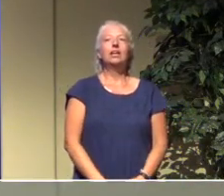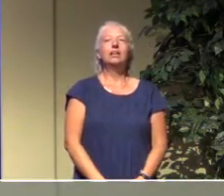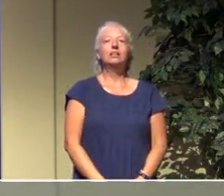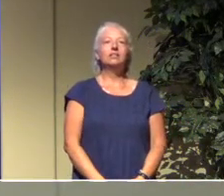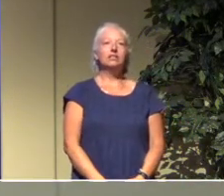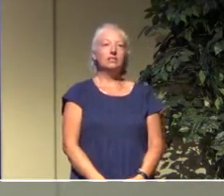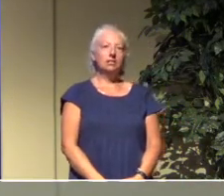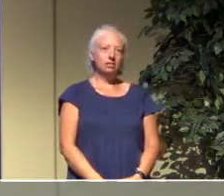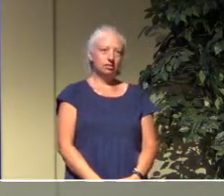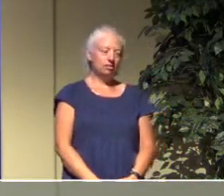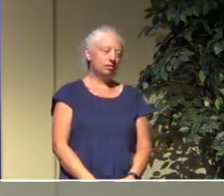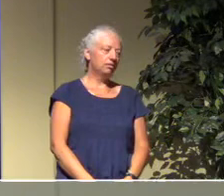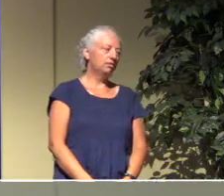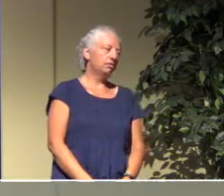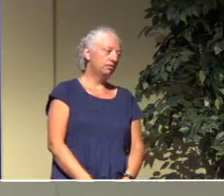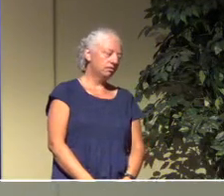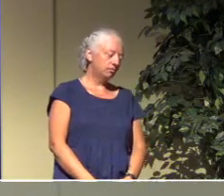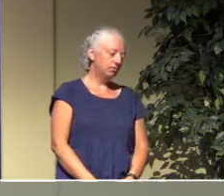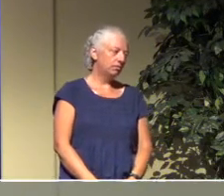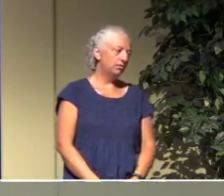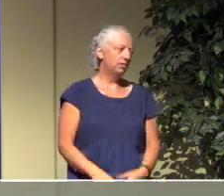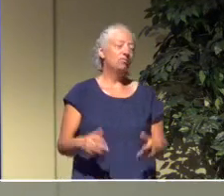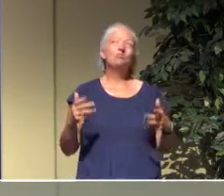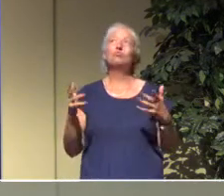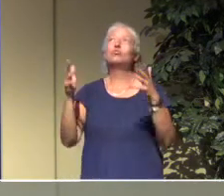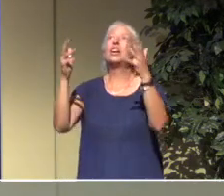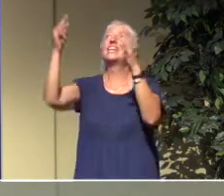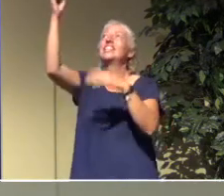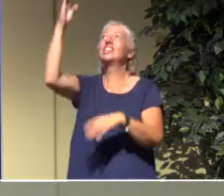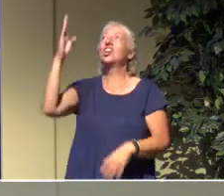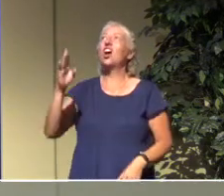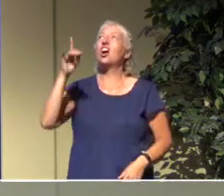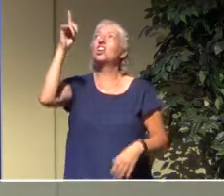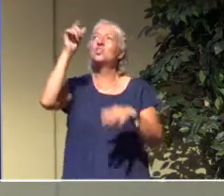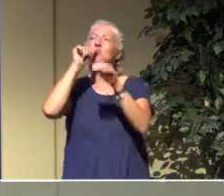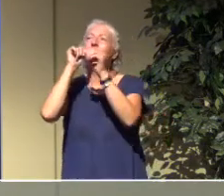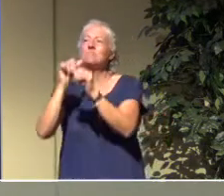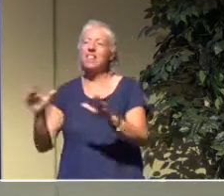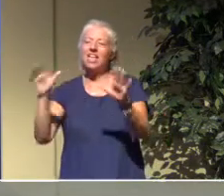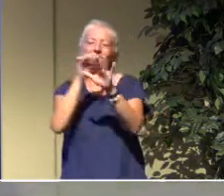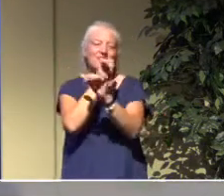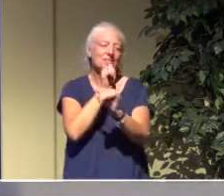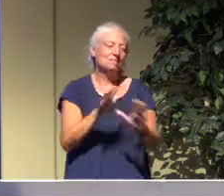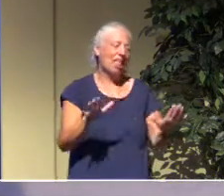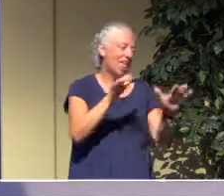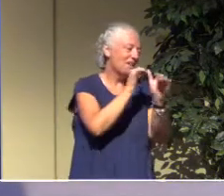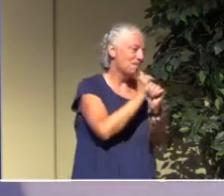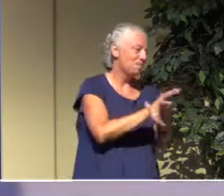May God be praised. Praise God from whom all